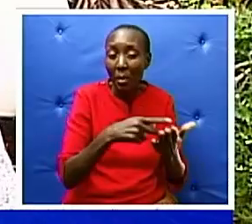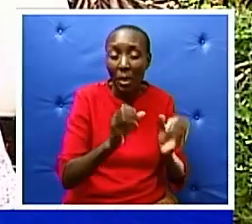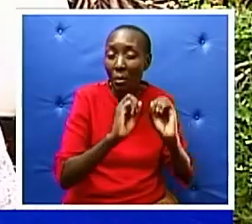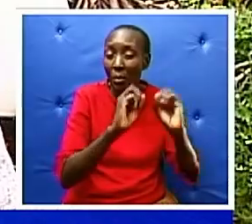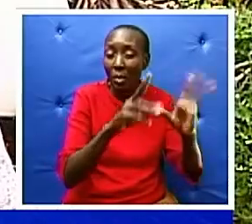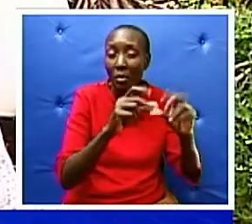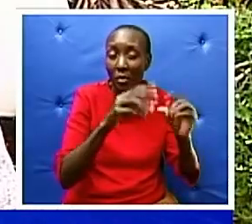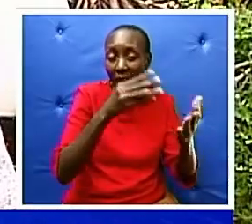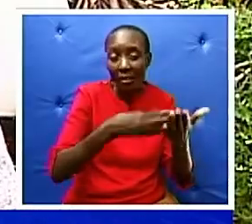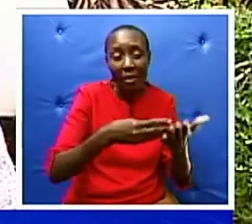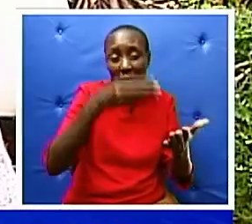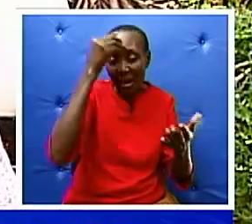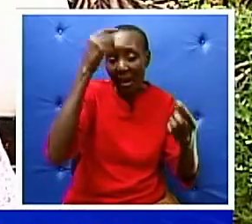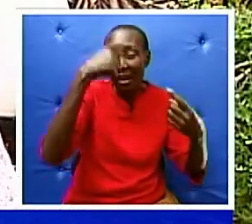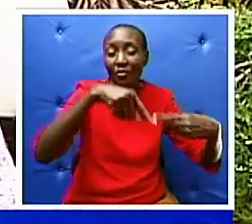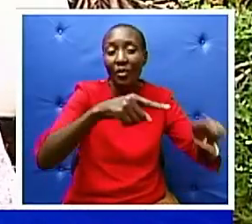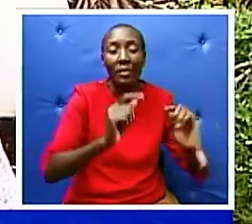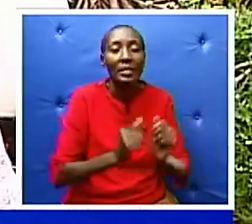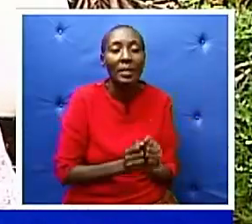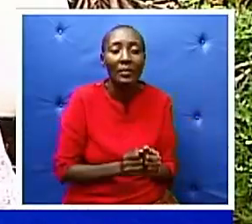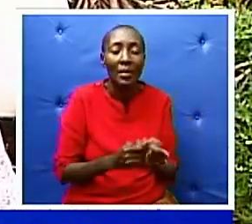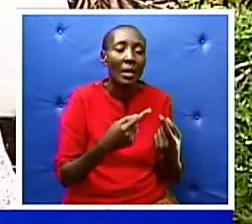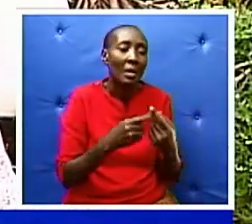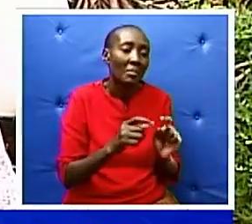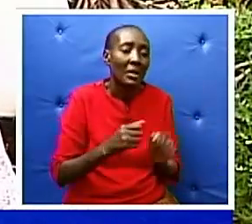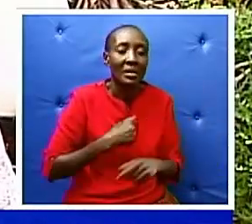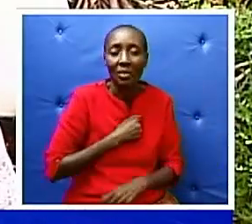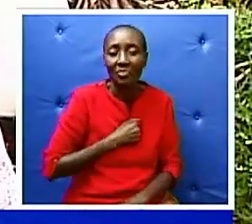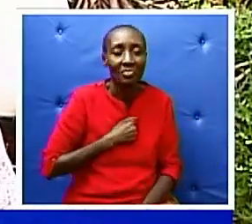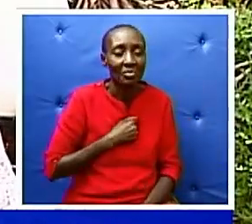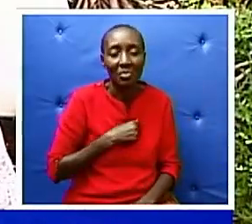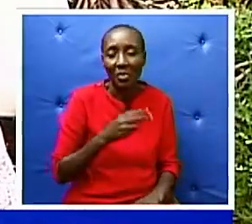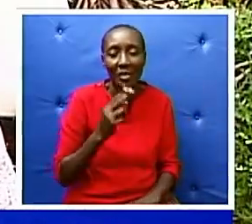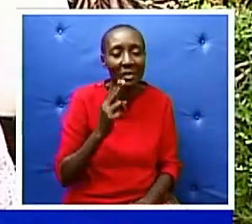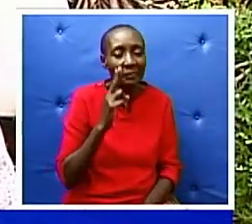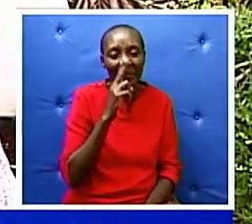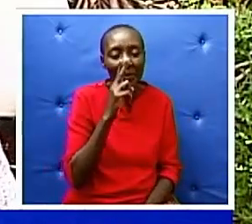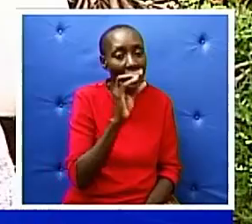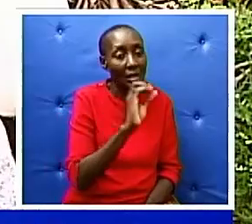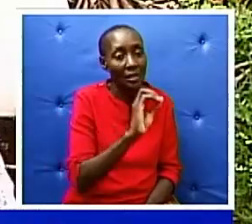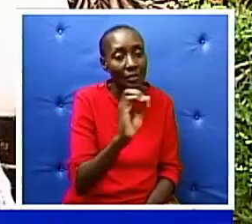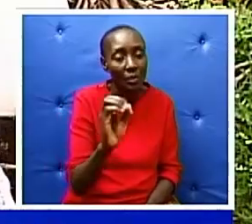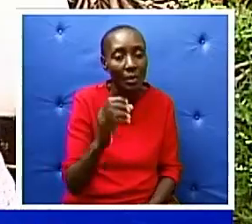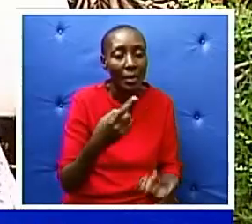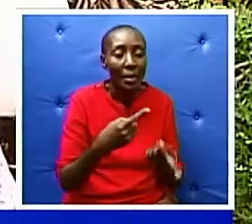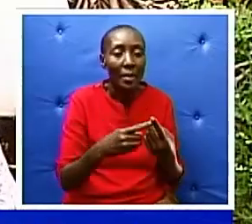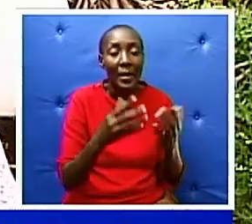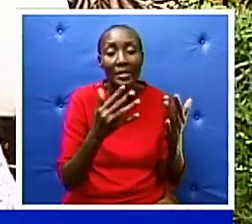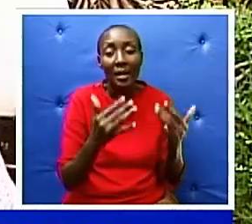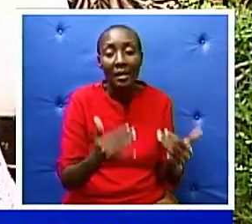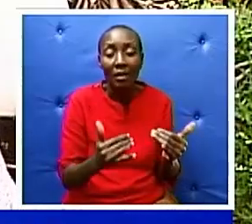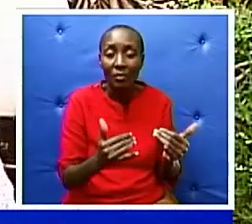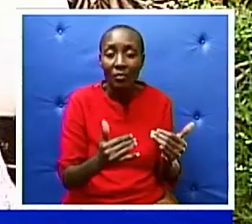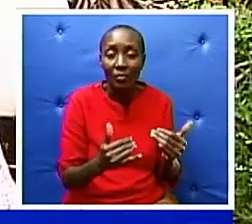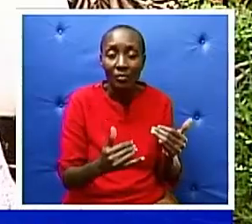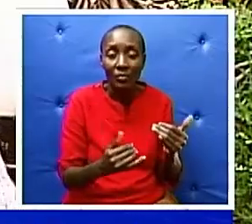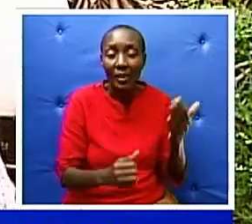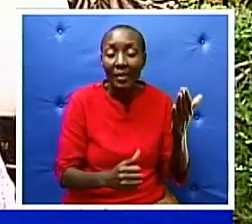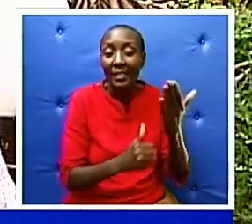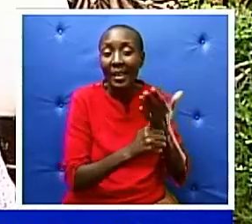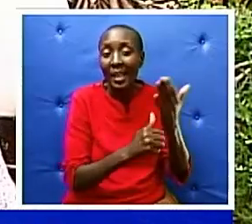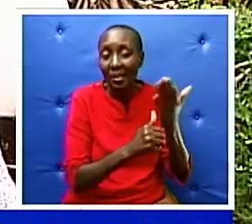But anyway, it's not a laughing matter for per se. It's just that from the branding that has come and the politics that